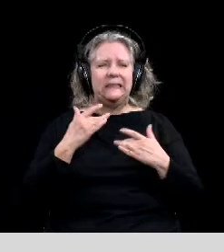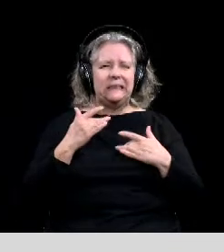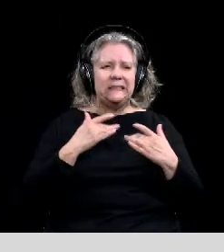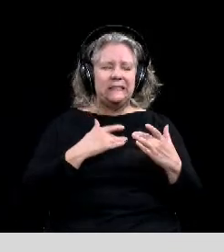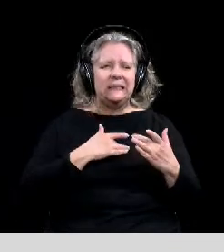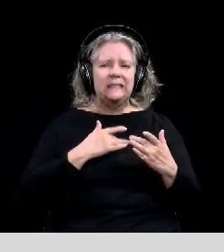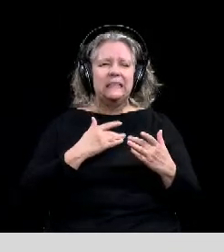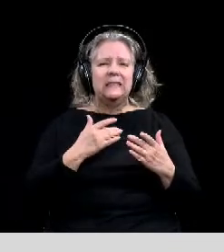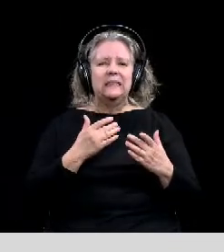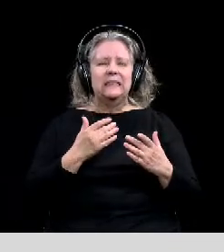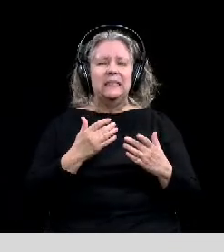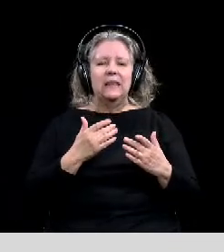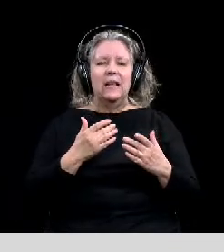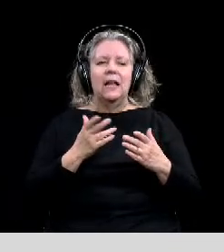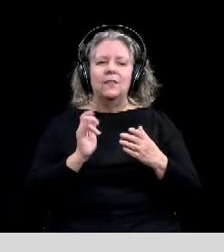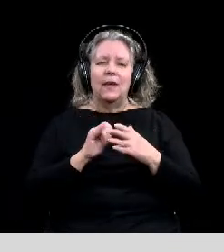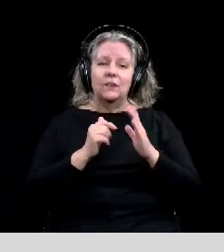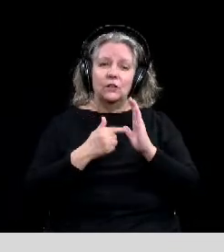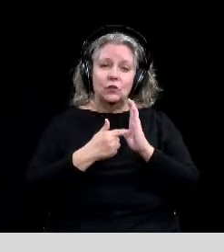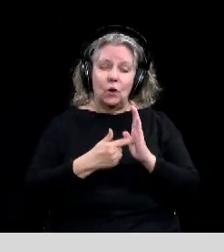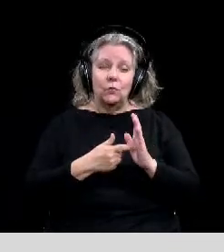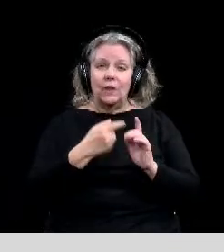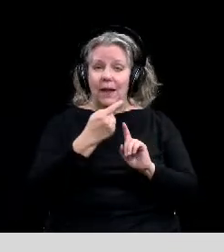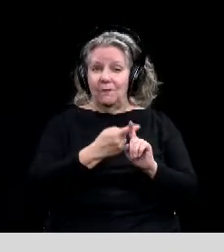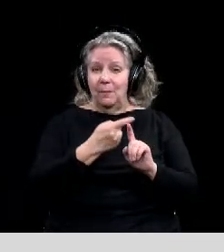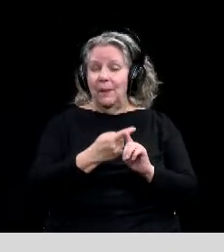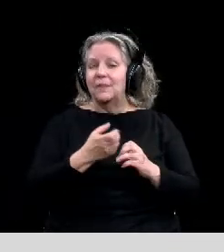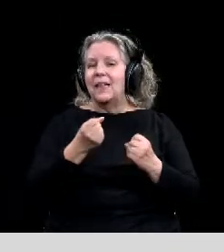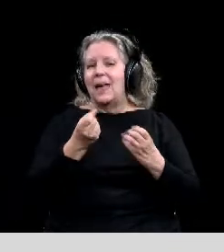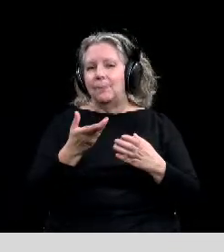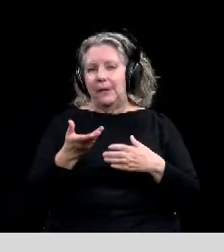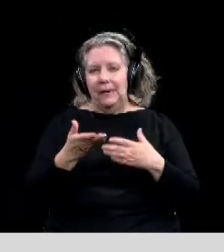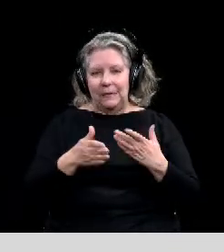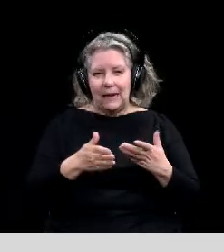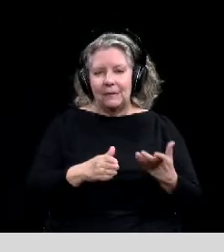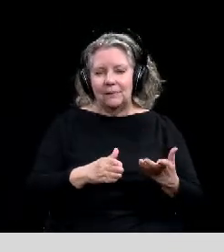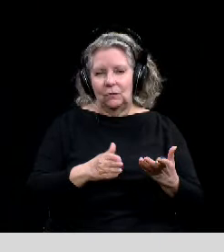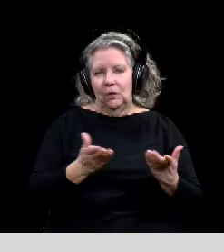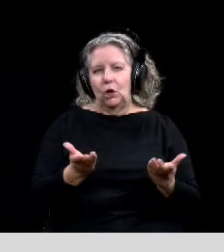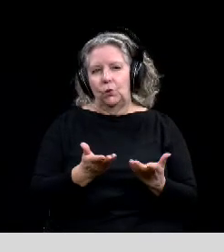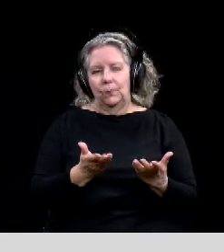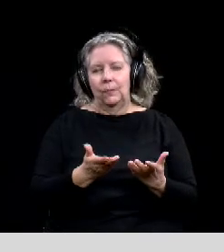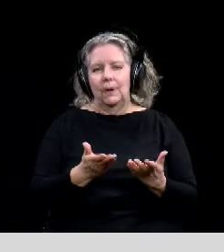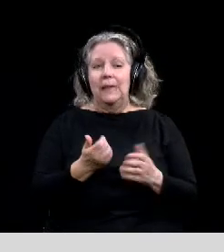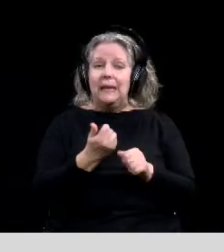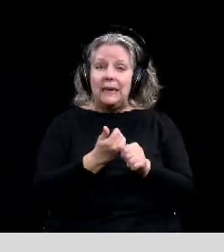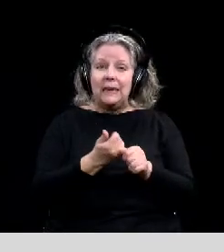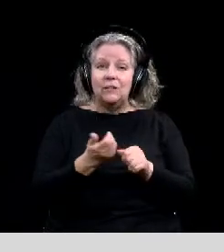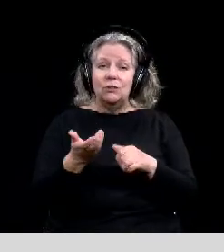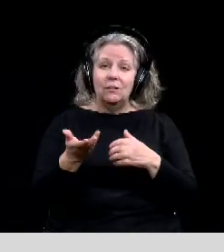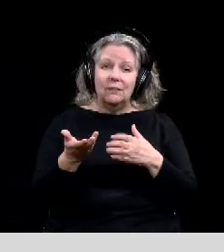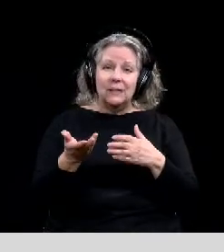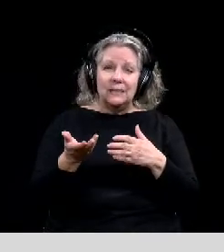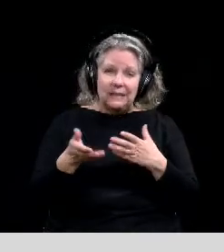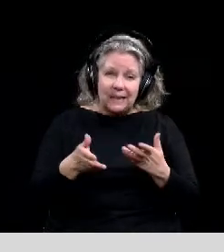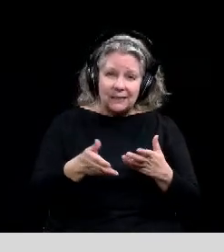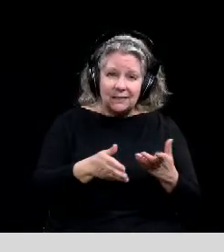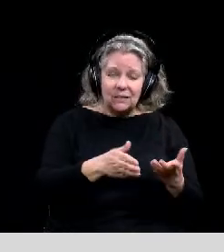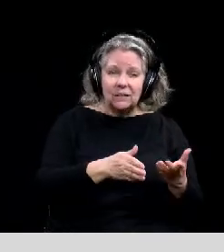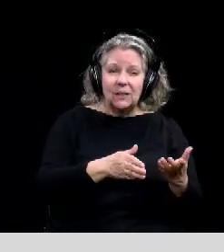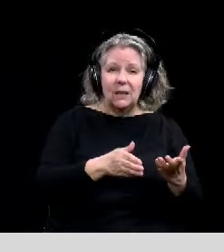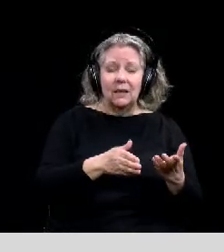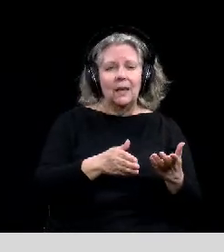we've seen in our community. Each one of these deaths represents a human life cut short and a person who